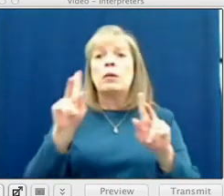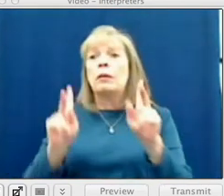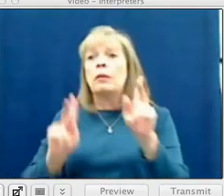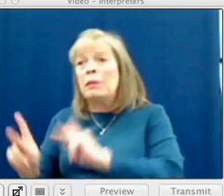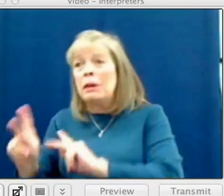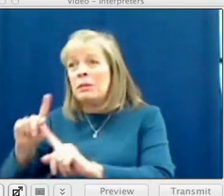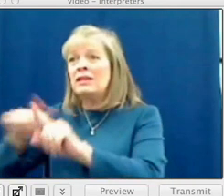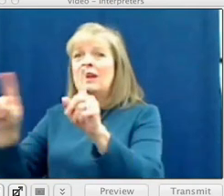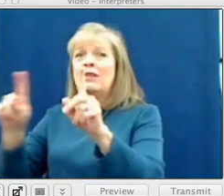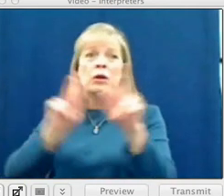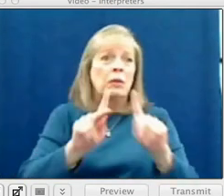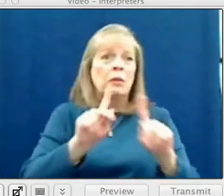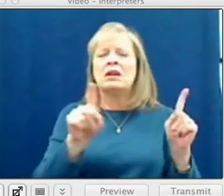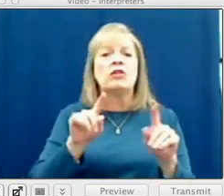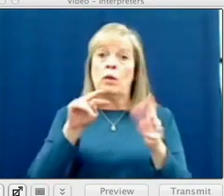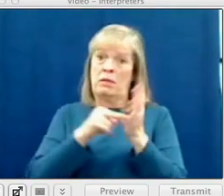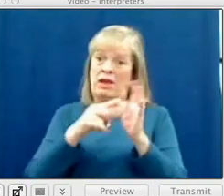with.